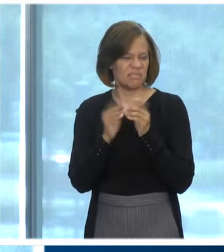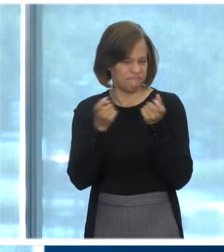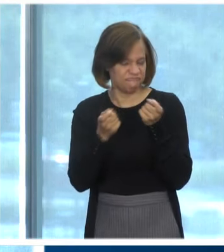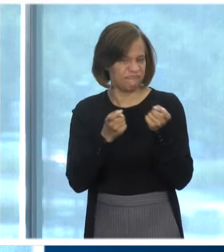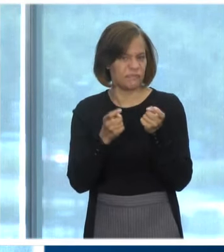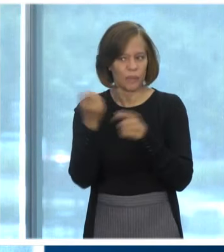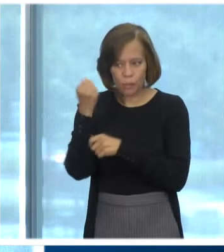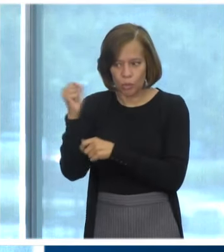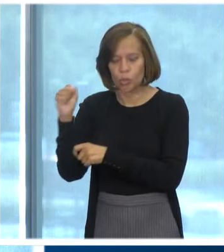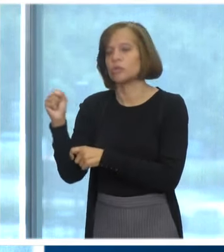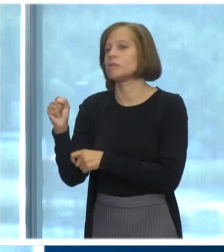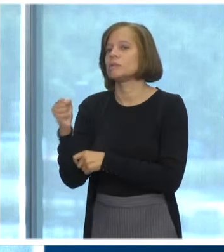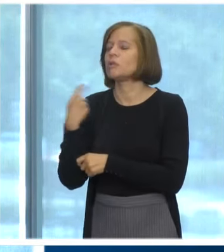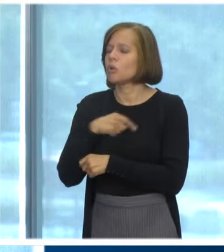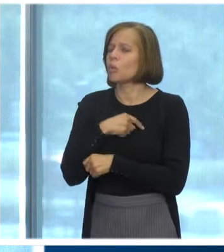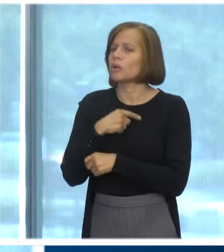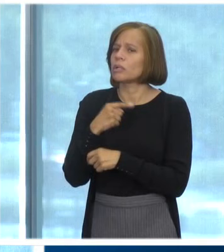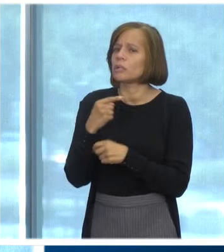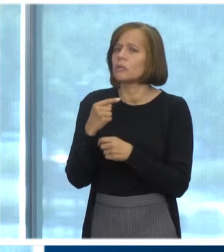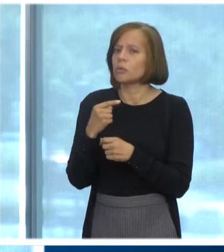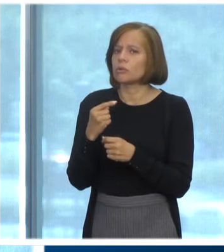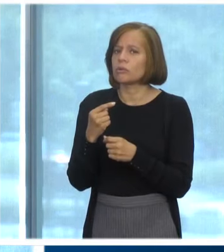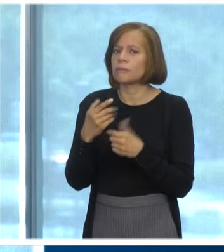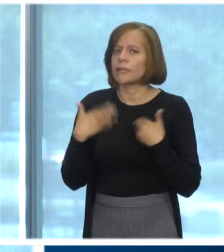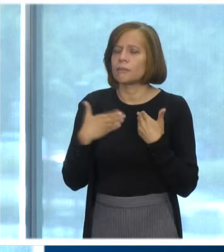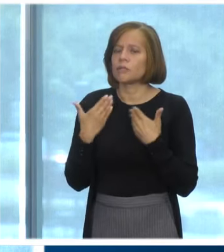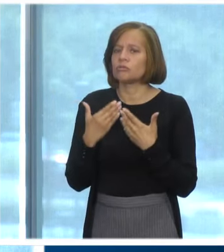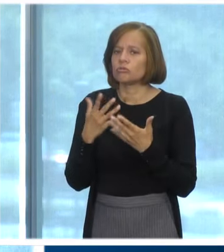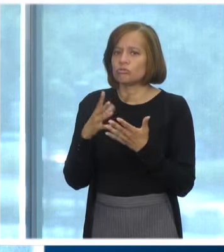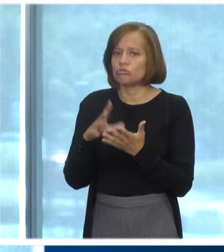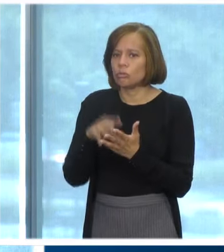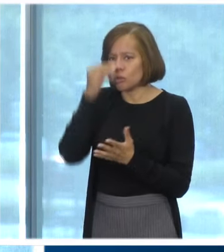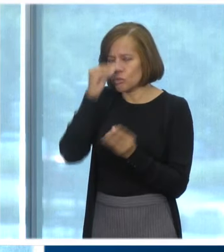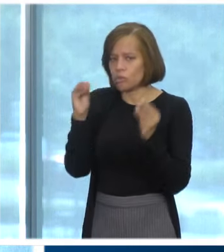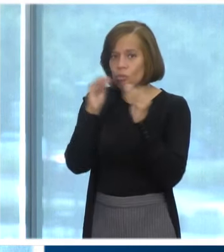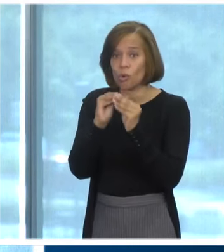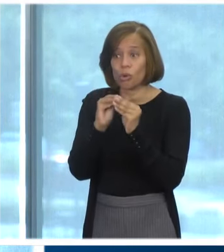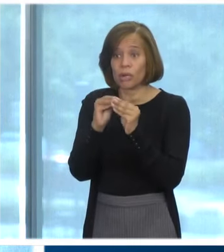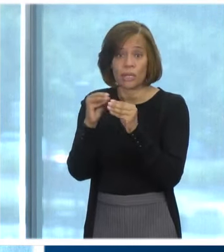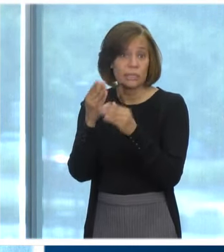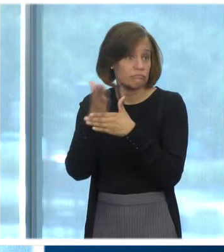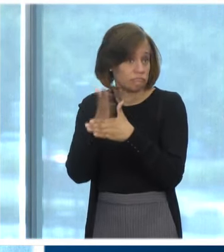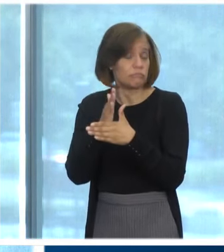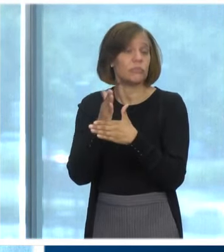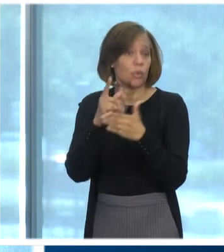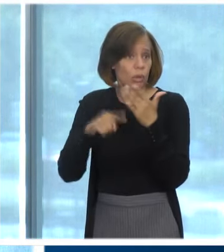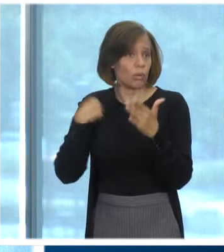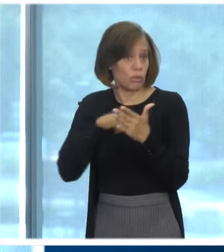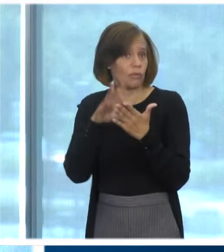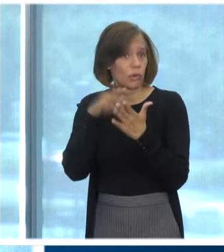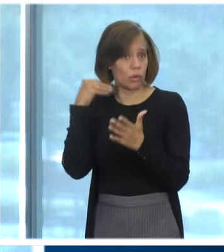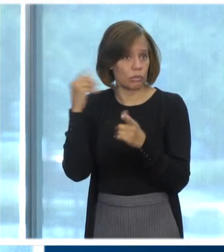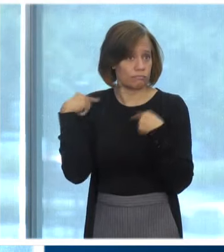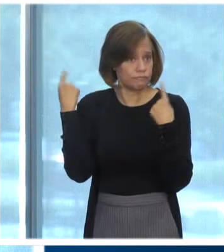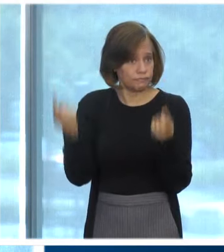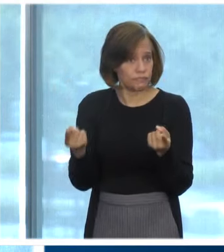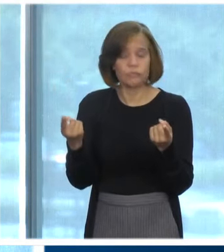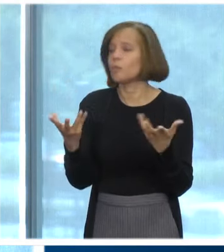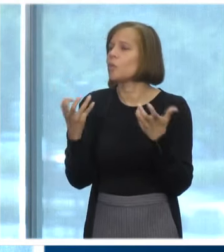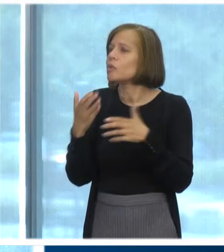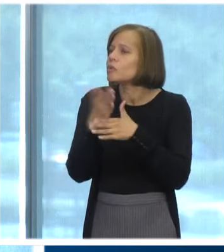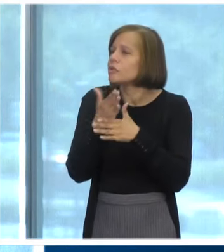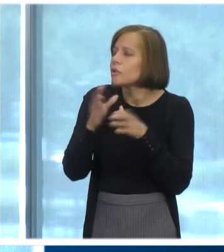that we've gained over the last 60 or so days to that process. We look forward to sharing